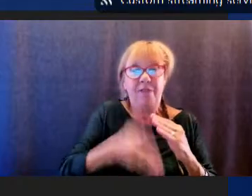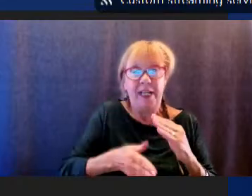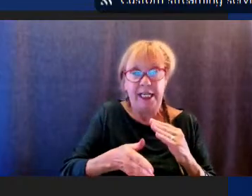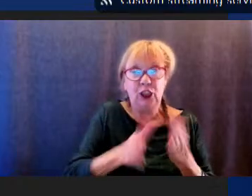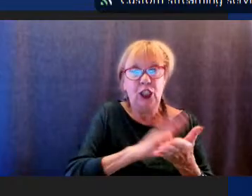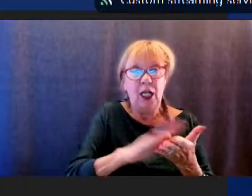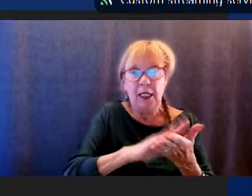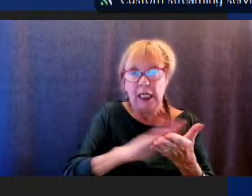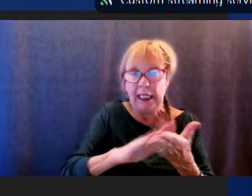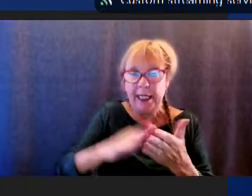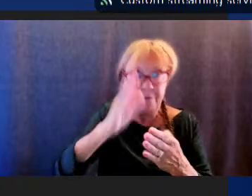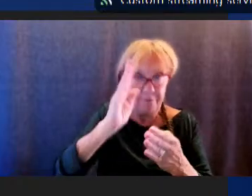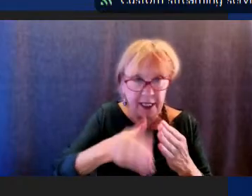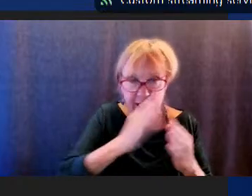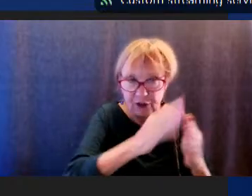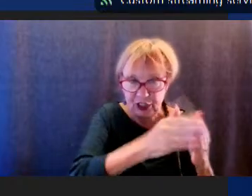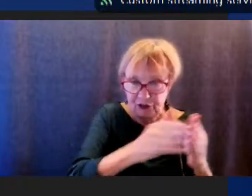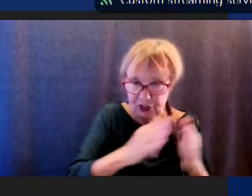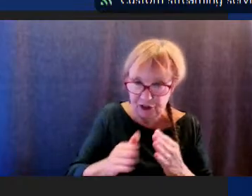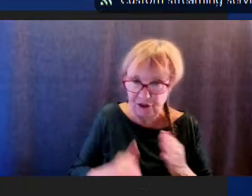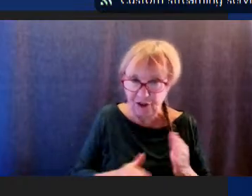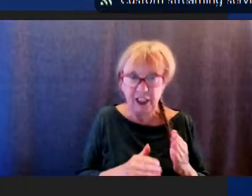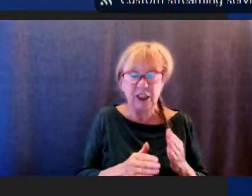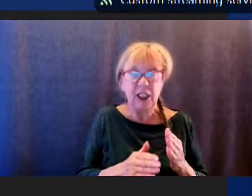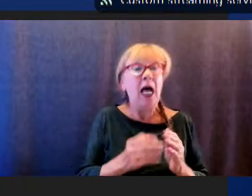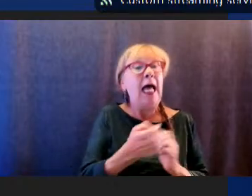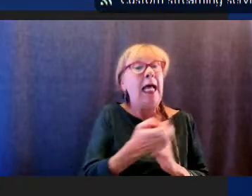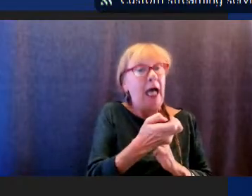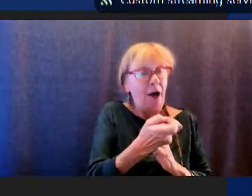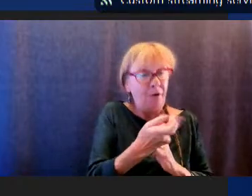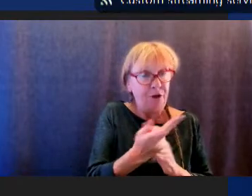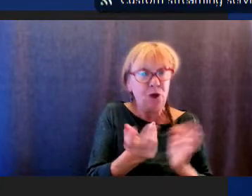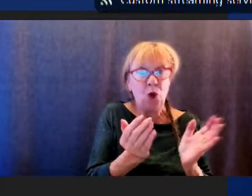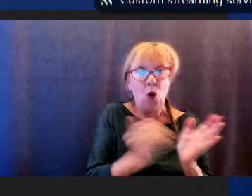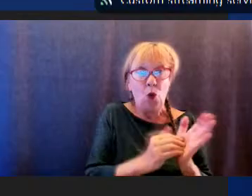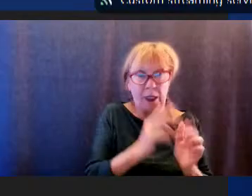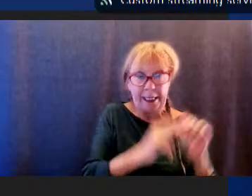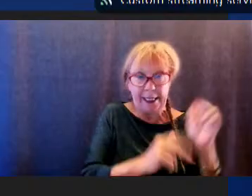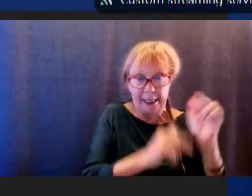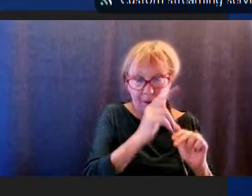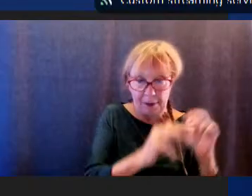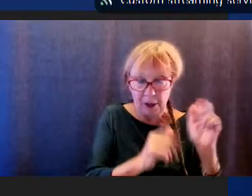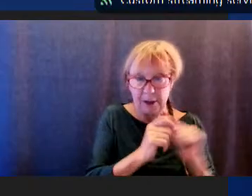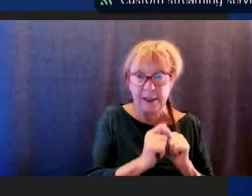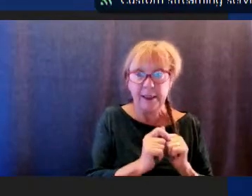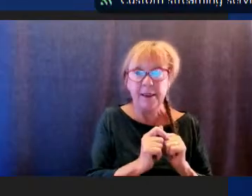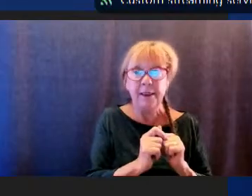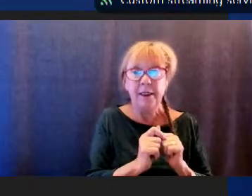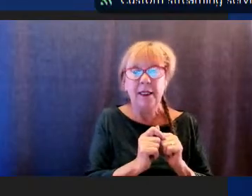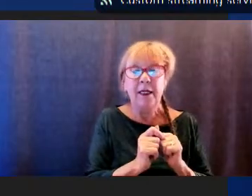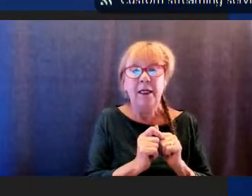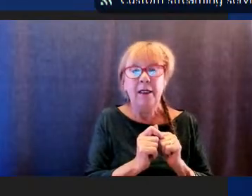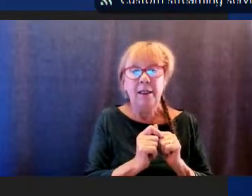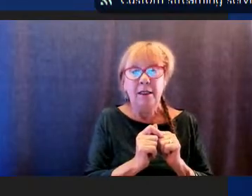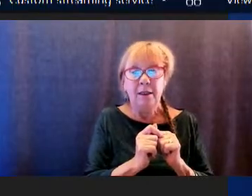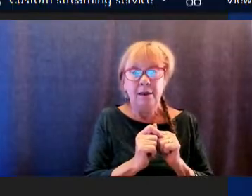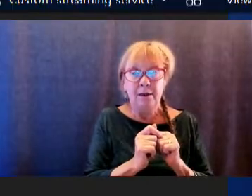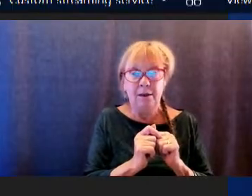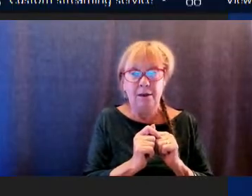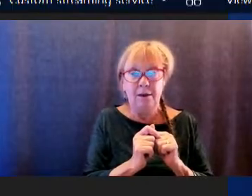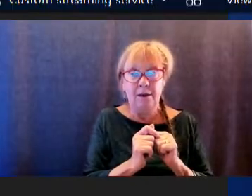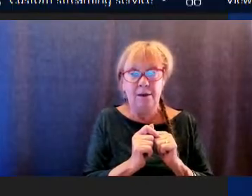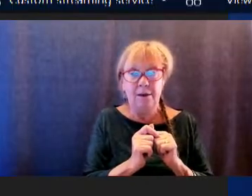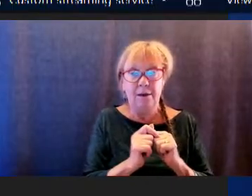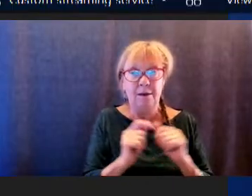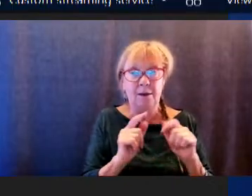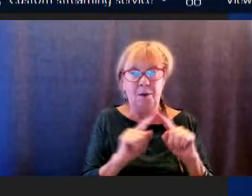rebuild. There is an uncertainty rebuilding among parcels that have not been cleared in terms of health and safety, but also from a